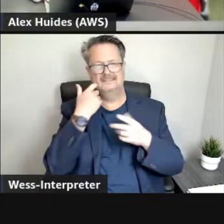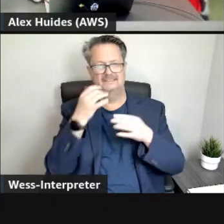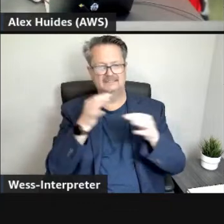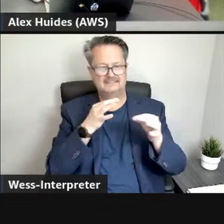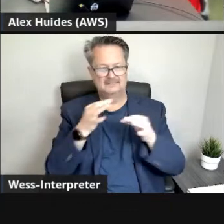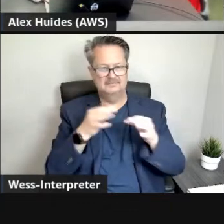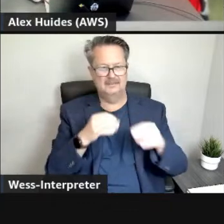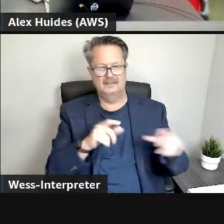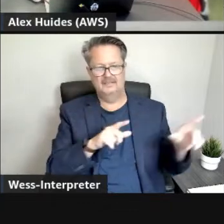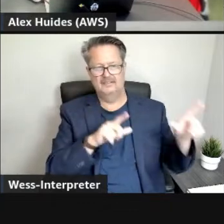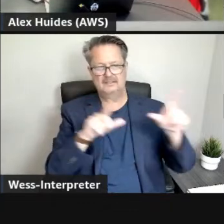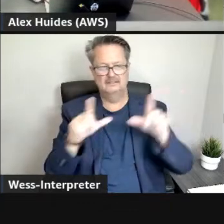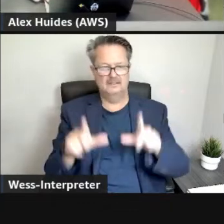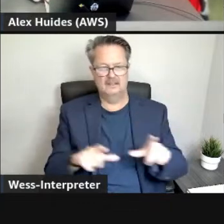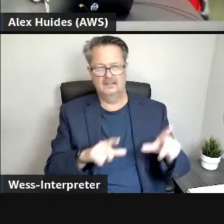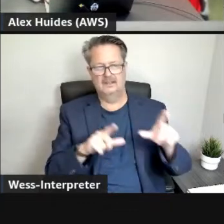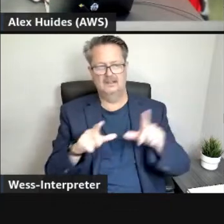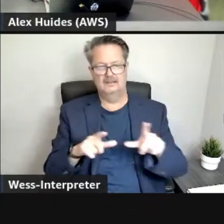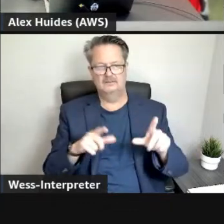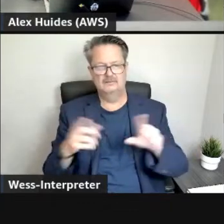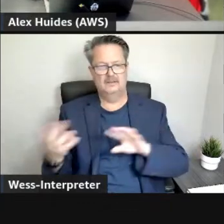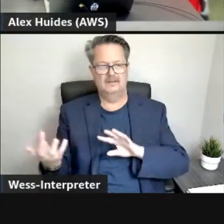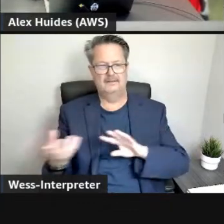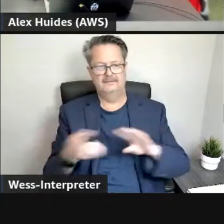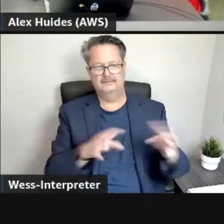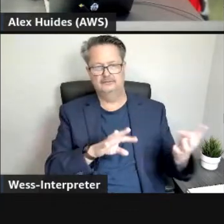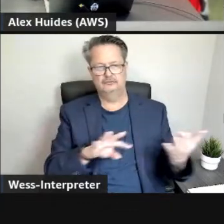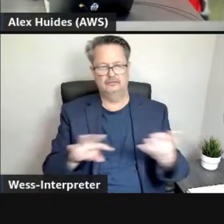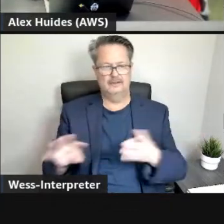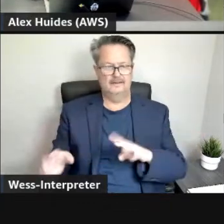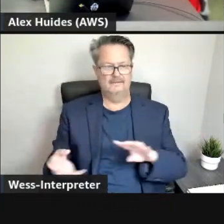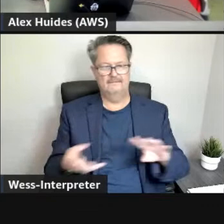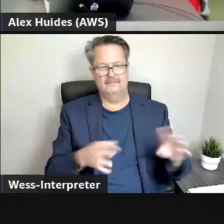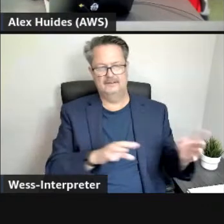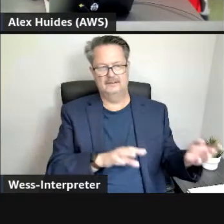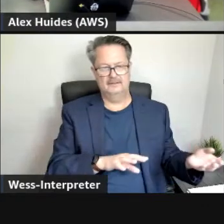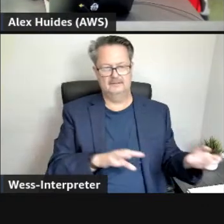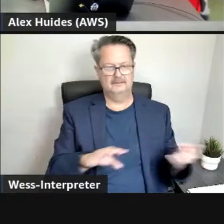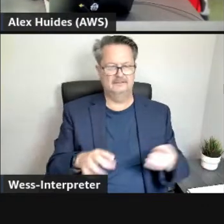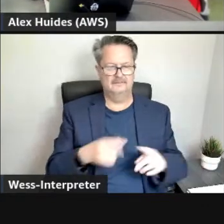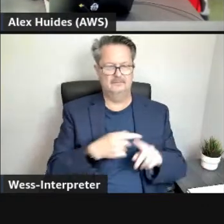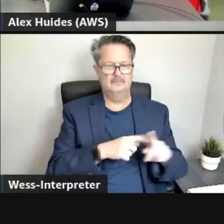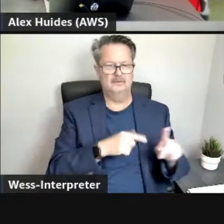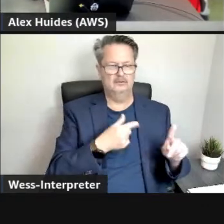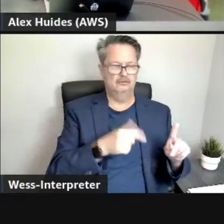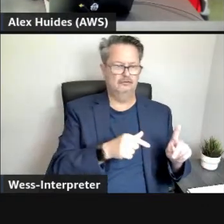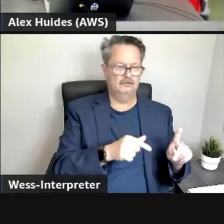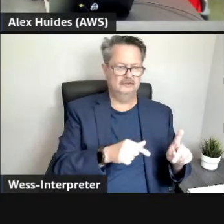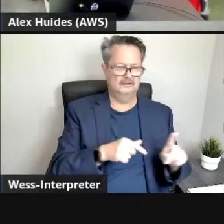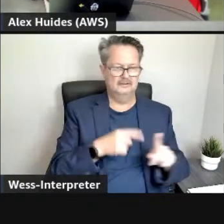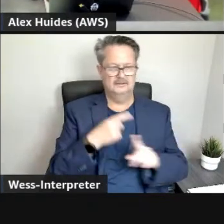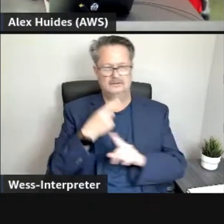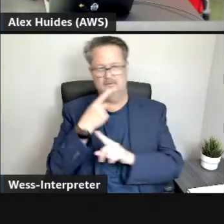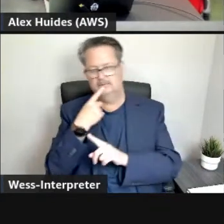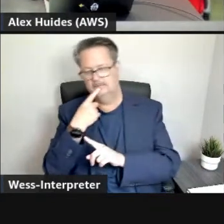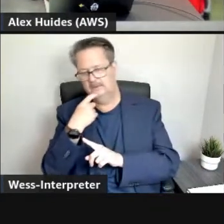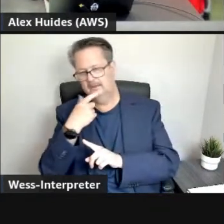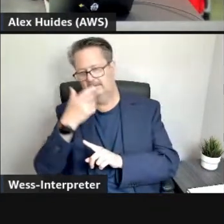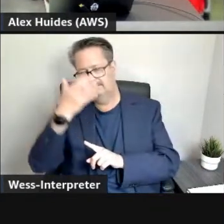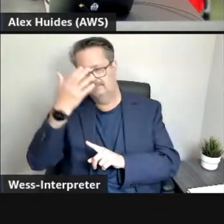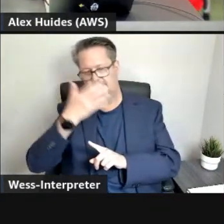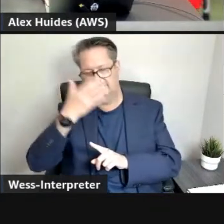slides. We have traffic which is equally split now from the green service and the red service from the front end.